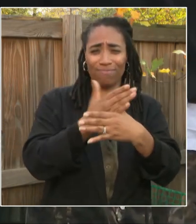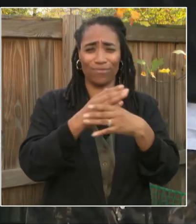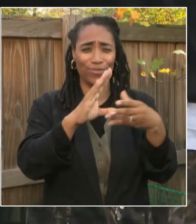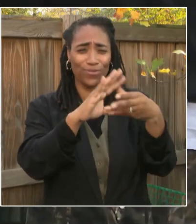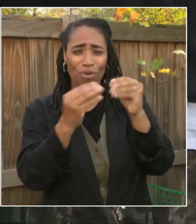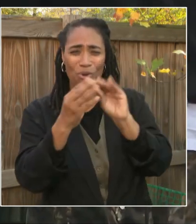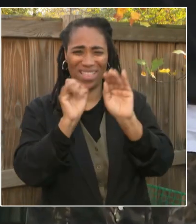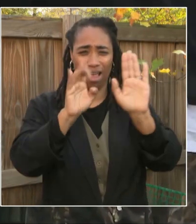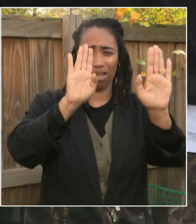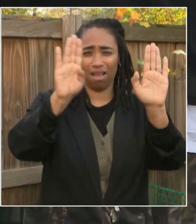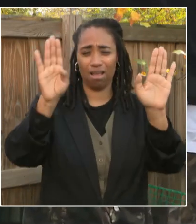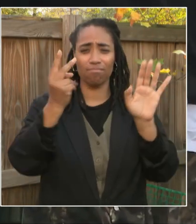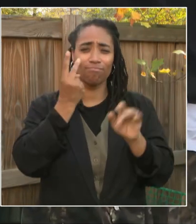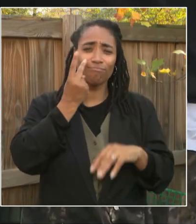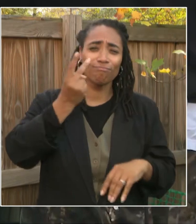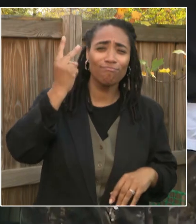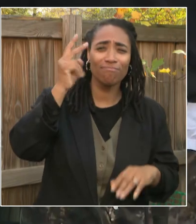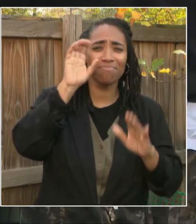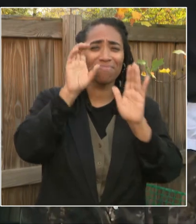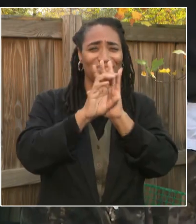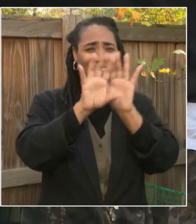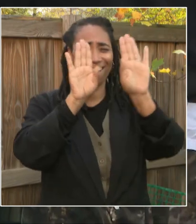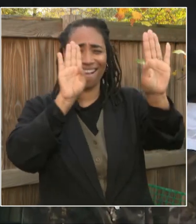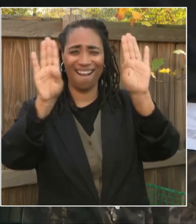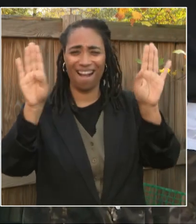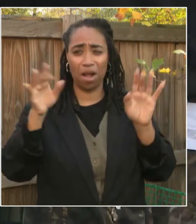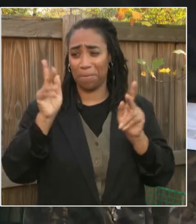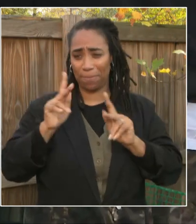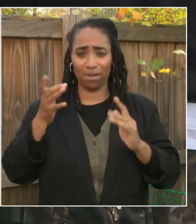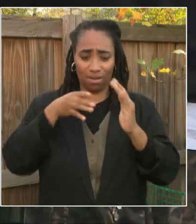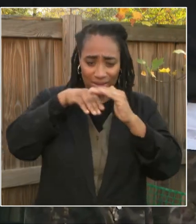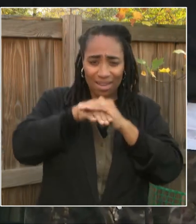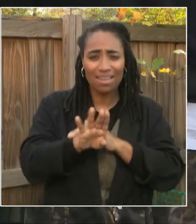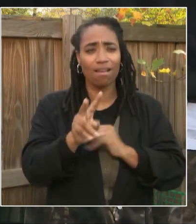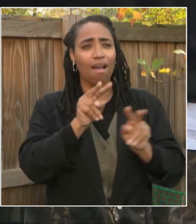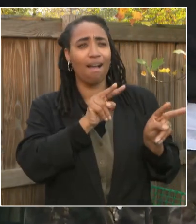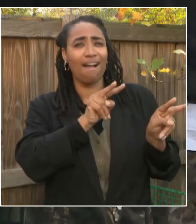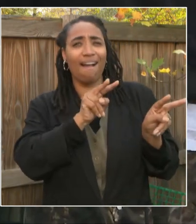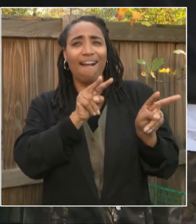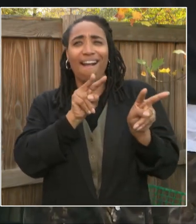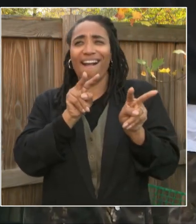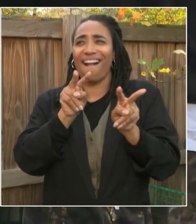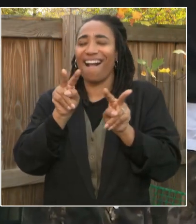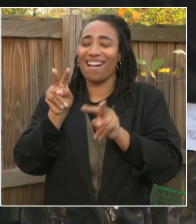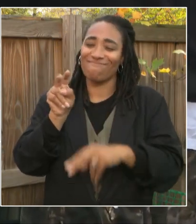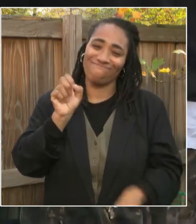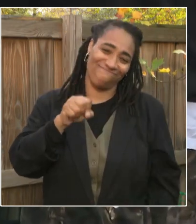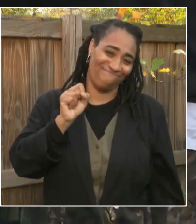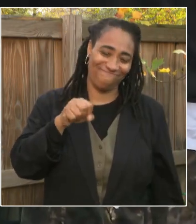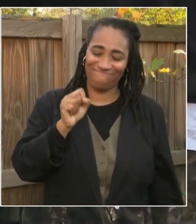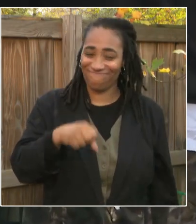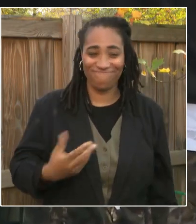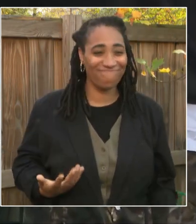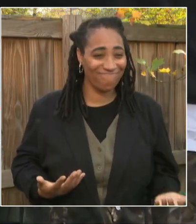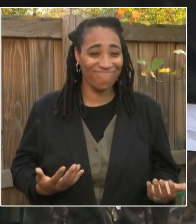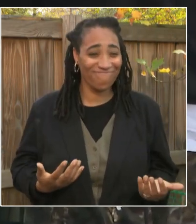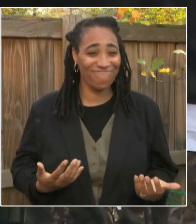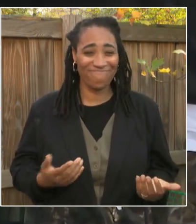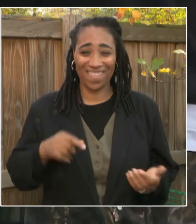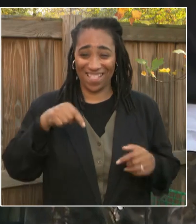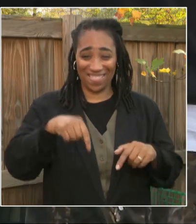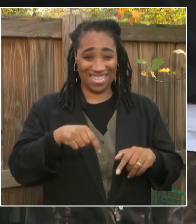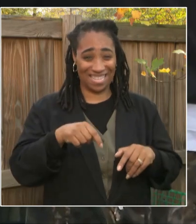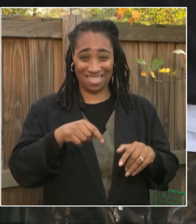this building has a story of its own. Not so long ago, its future was uncertain. It was a moment that tested